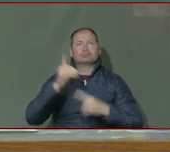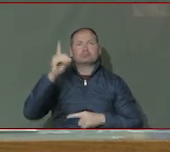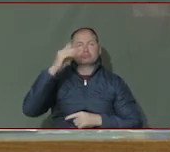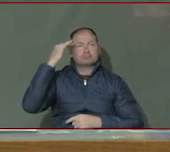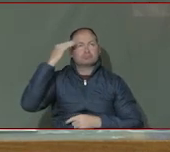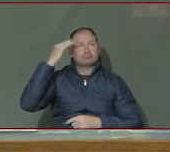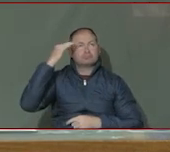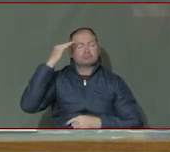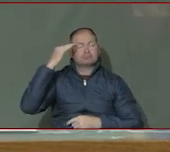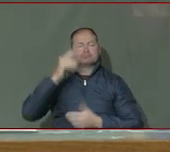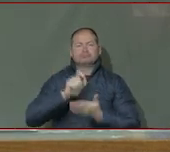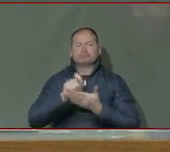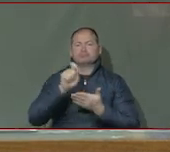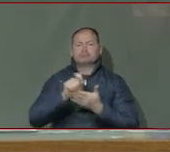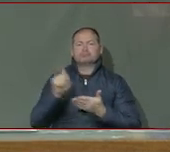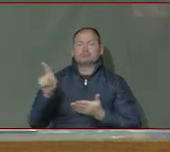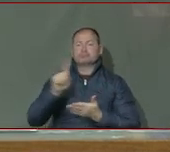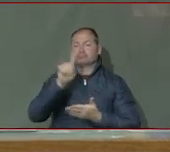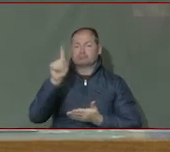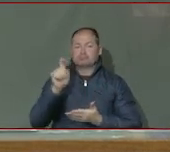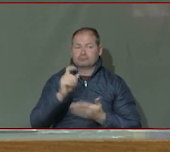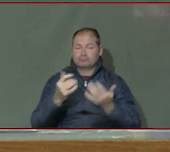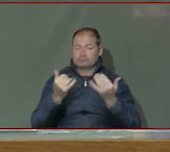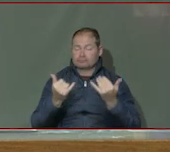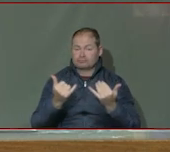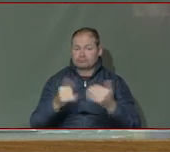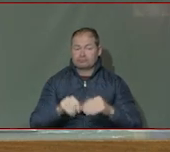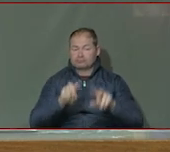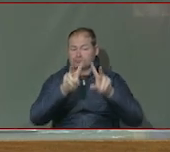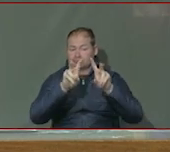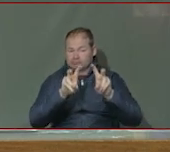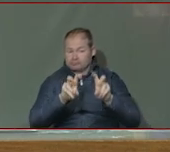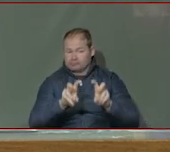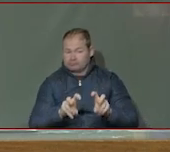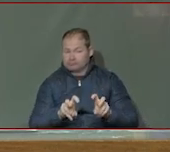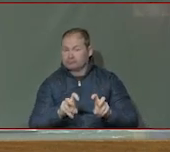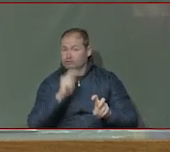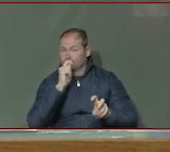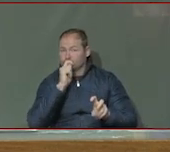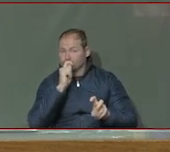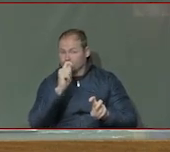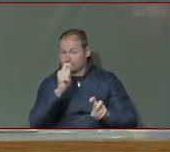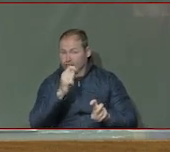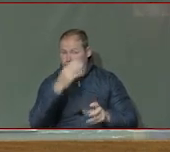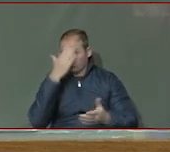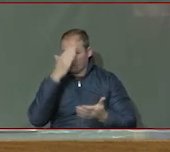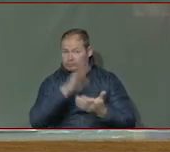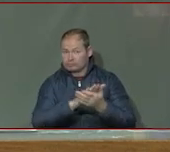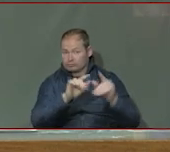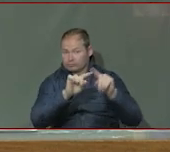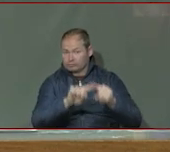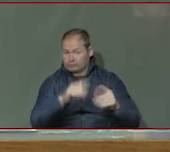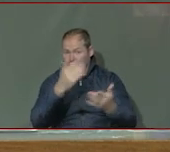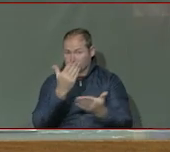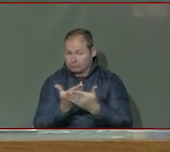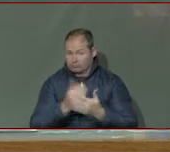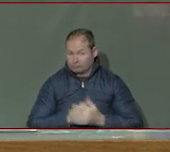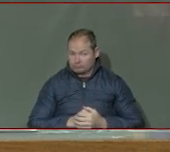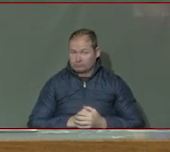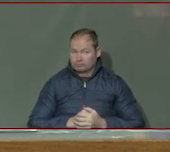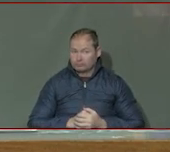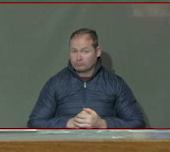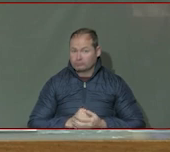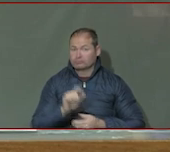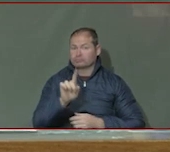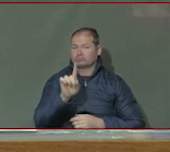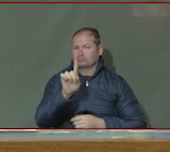they will always ask, is this investigation valid and is it reliable? Please write there next to it, there's a